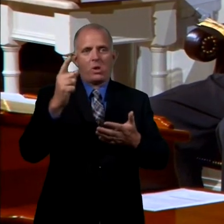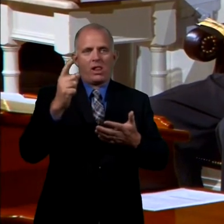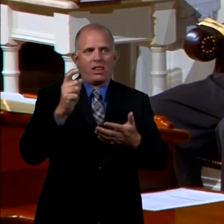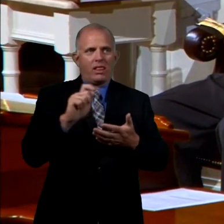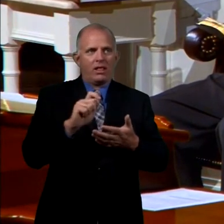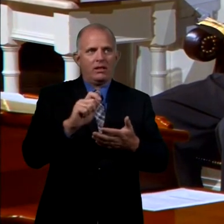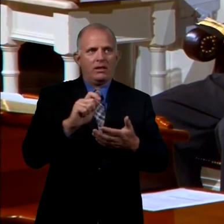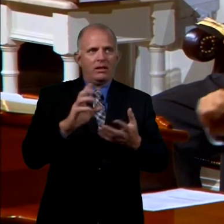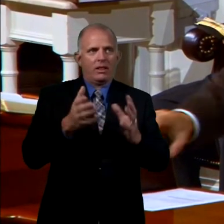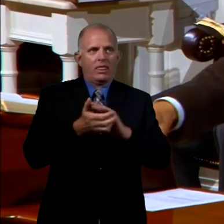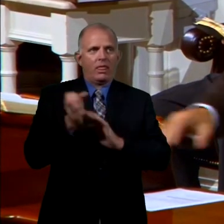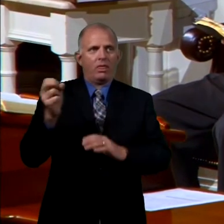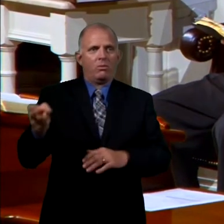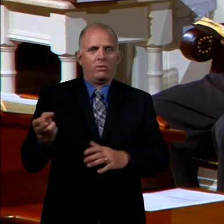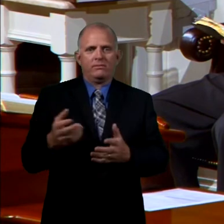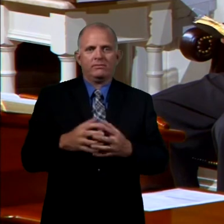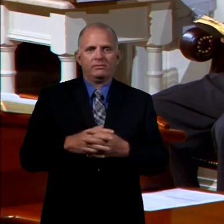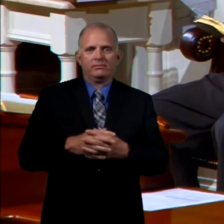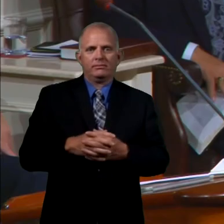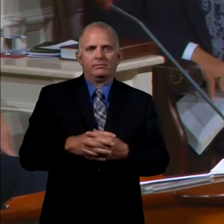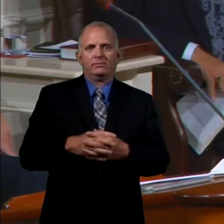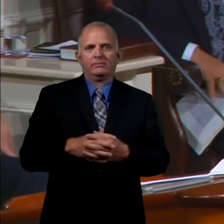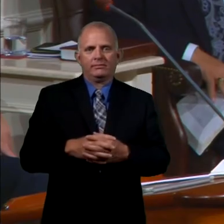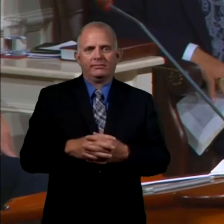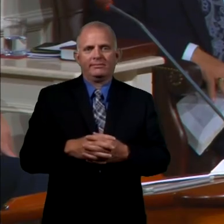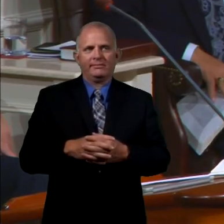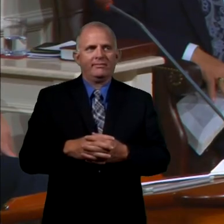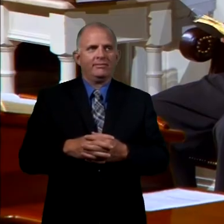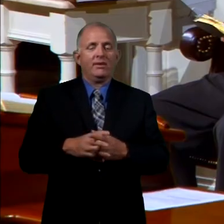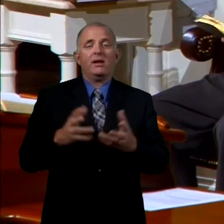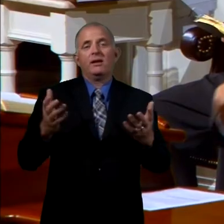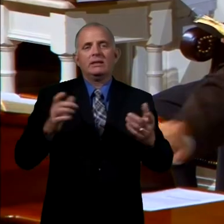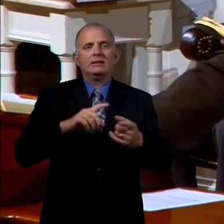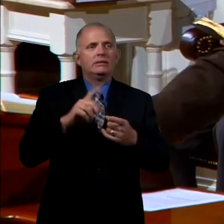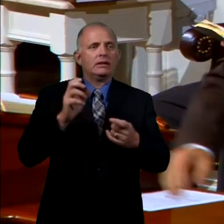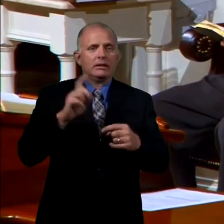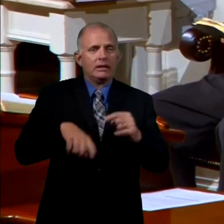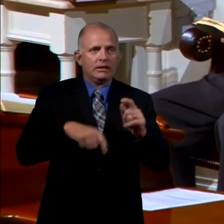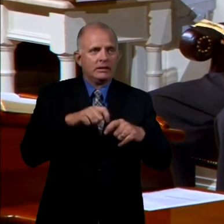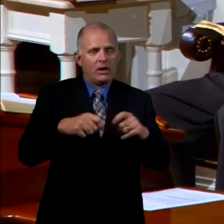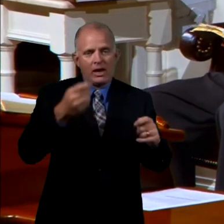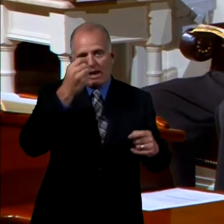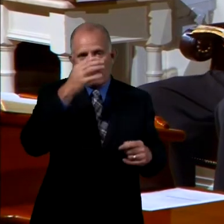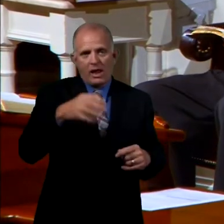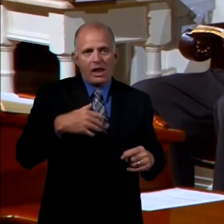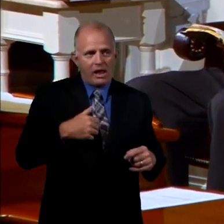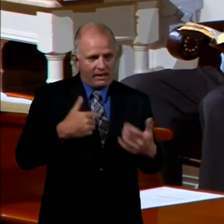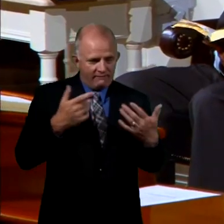it's like, one, throw it away. What'd you write on there? "Tie my shoes." But you know what? Throw it away.